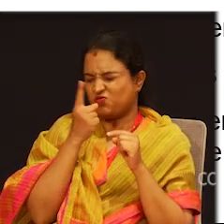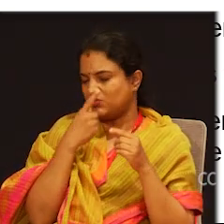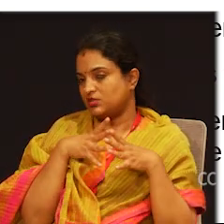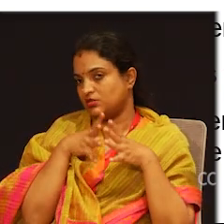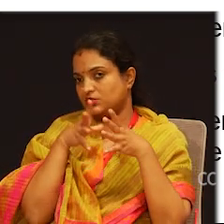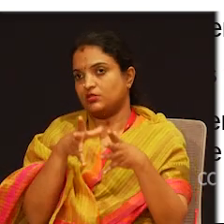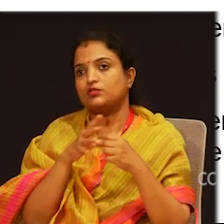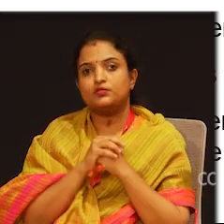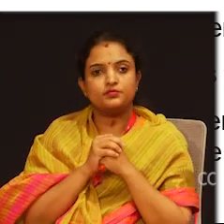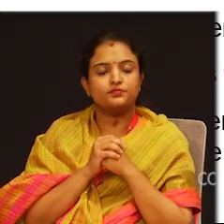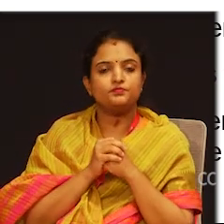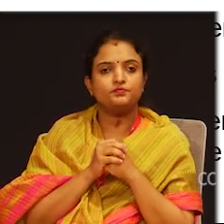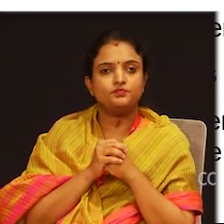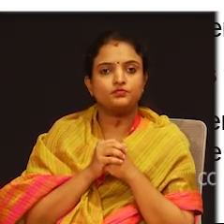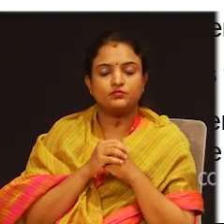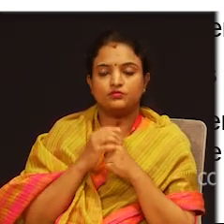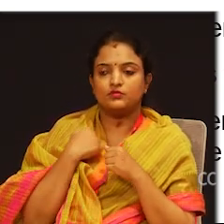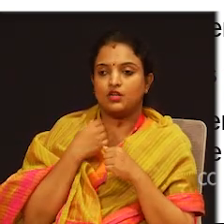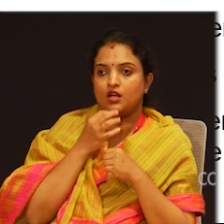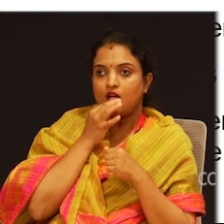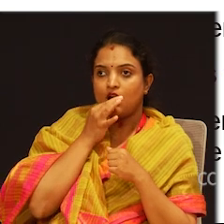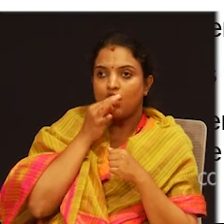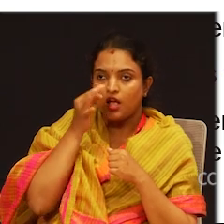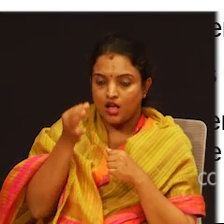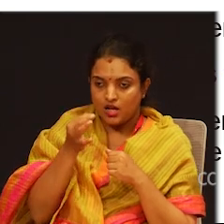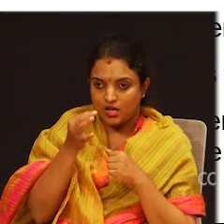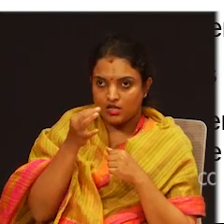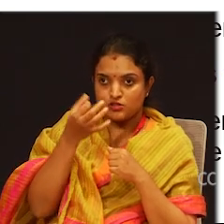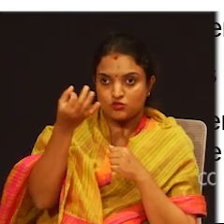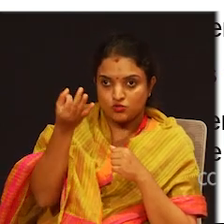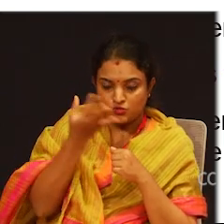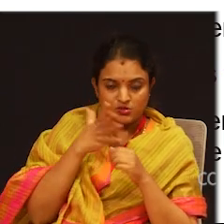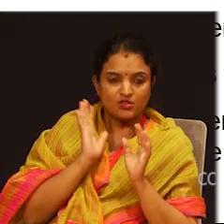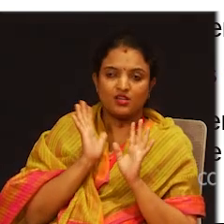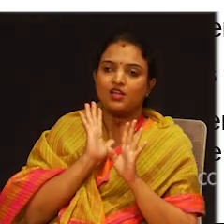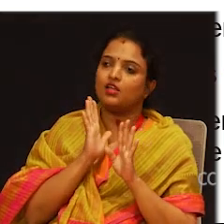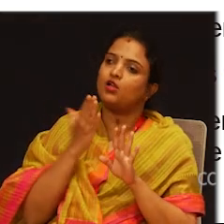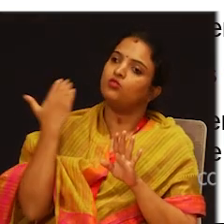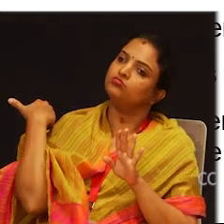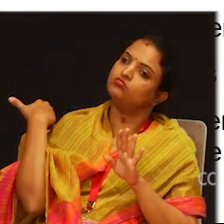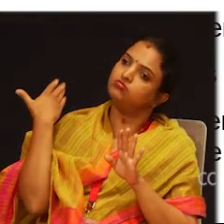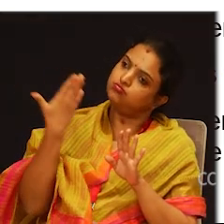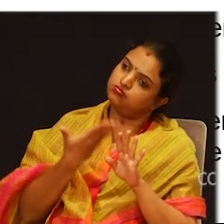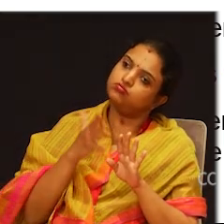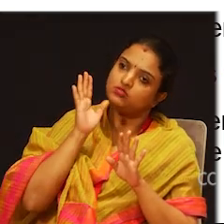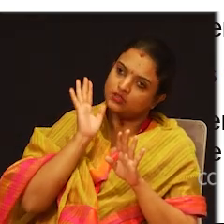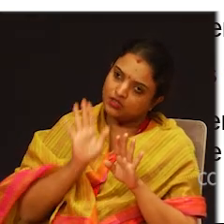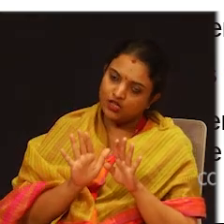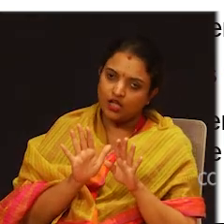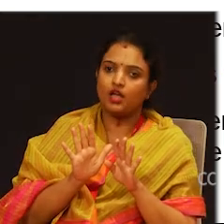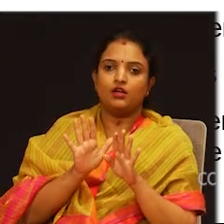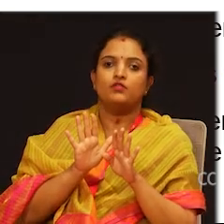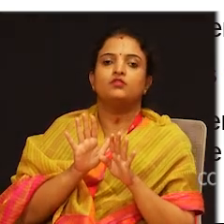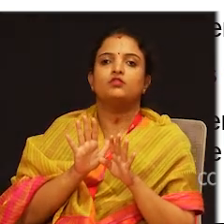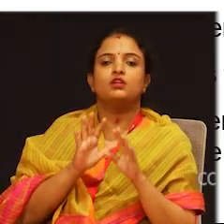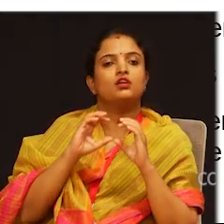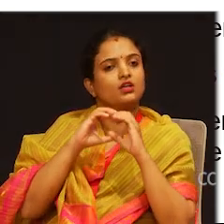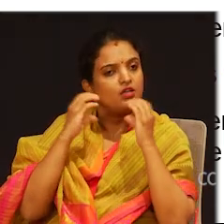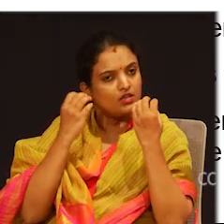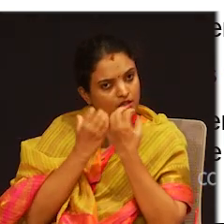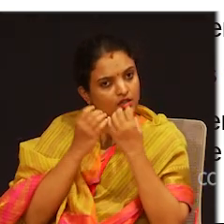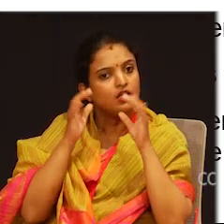them, we are not asking you to do something new. You already have children who are different in your